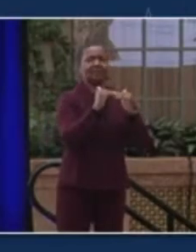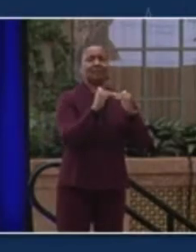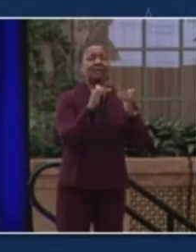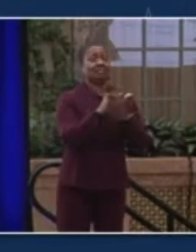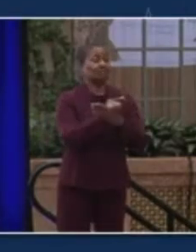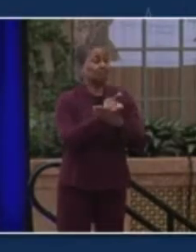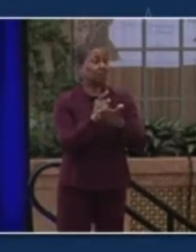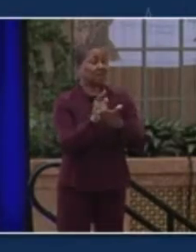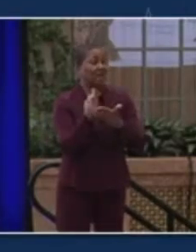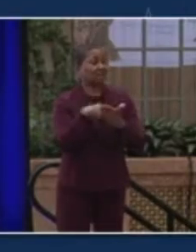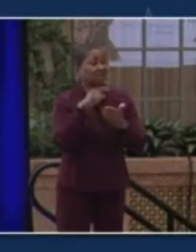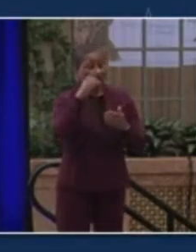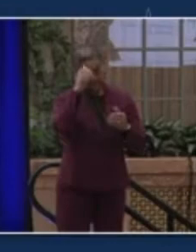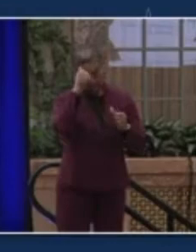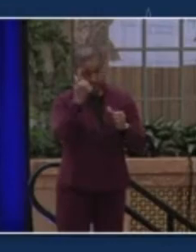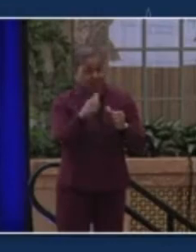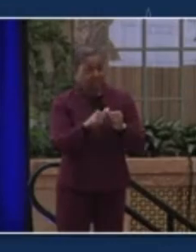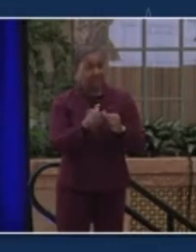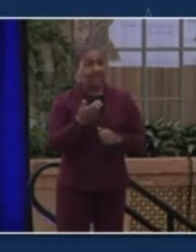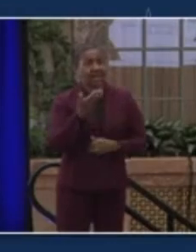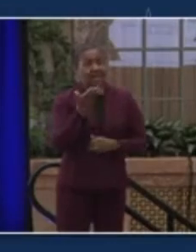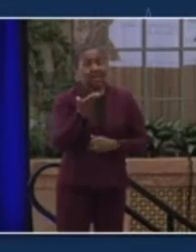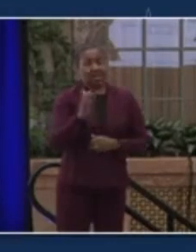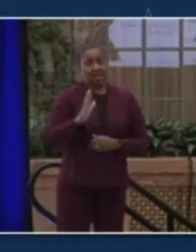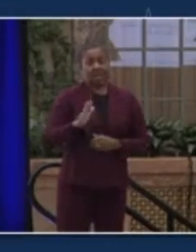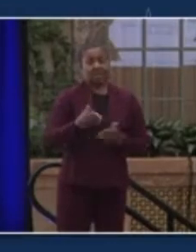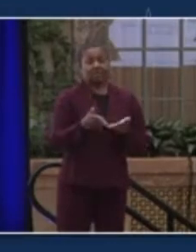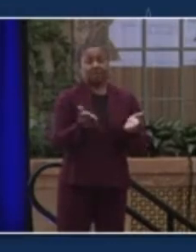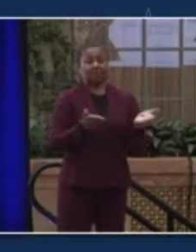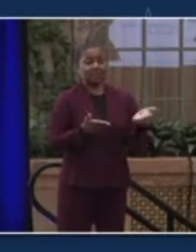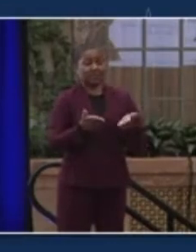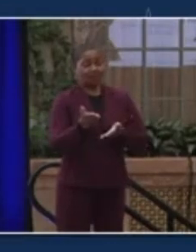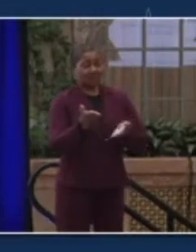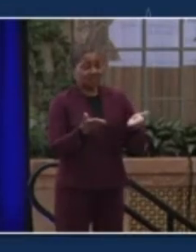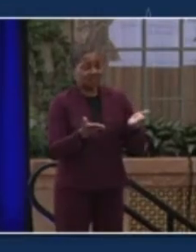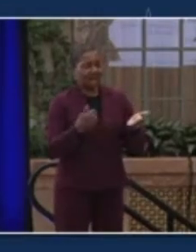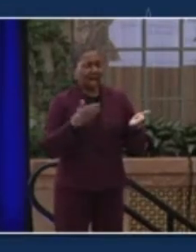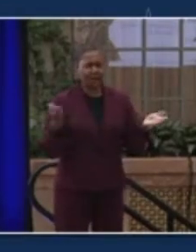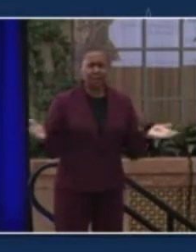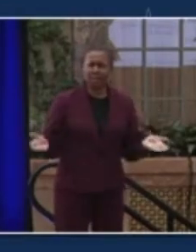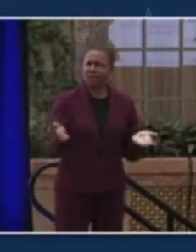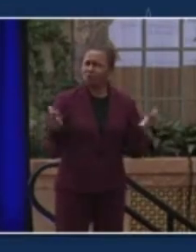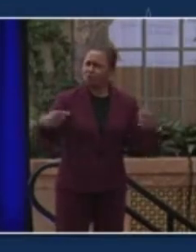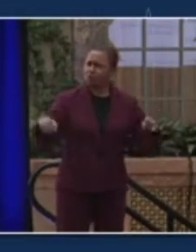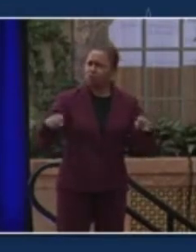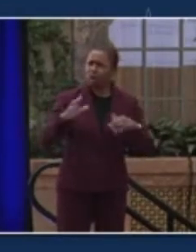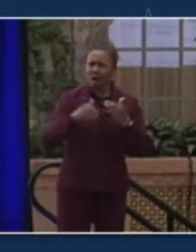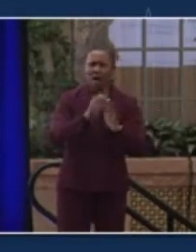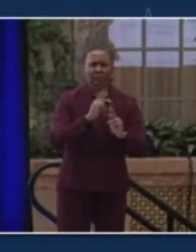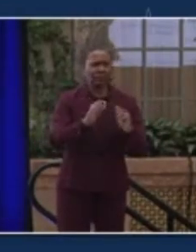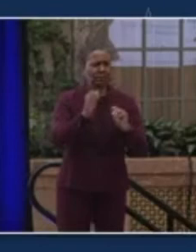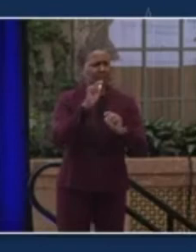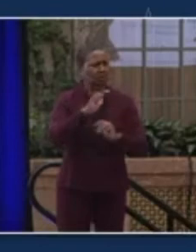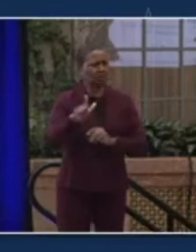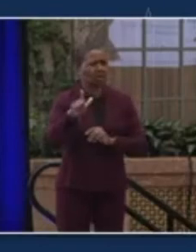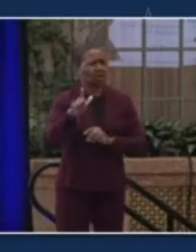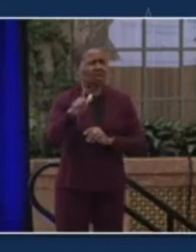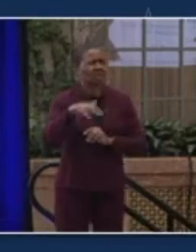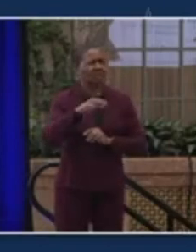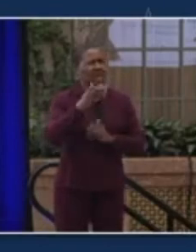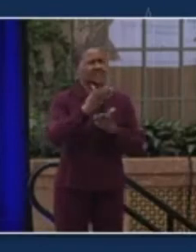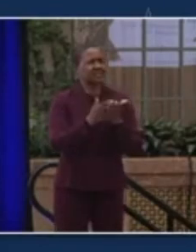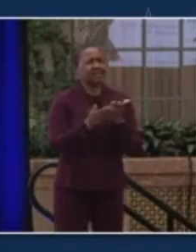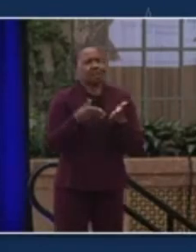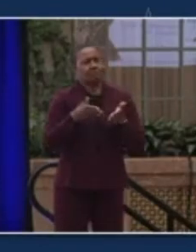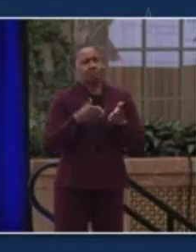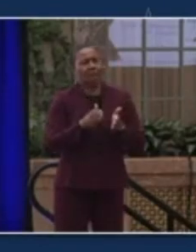week, as we commemorate him and his public service, I urge all Illinoisans to find some